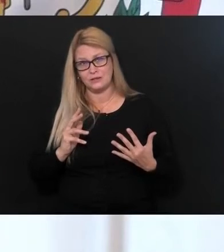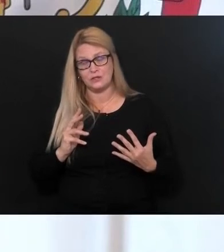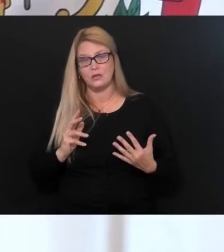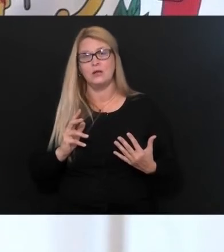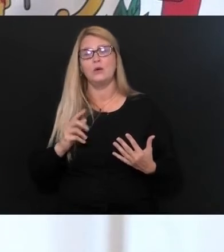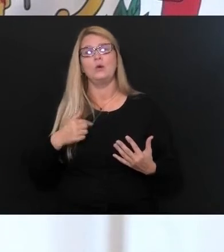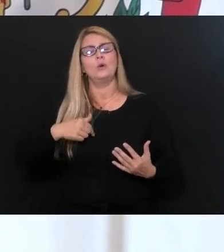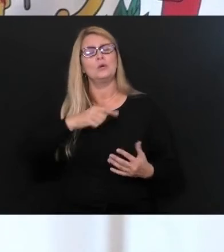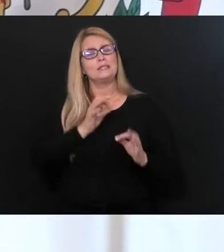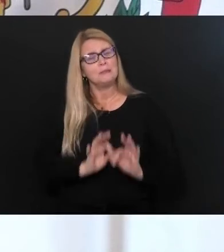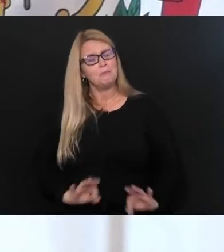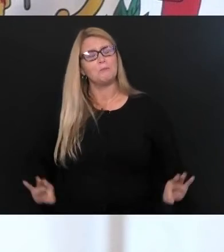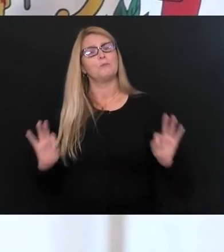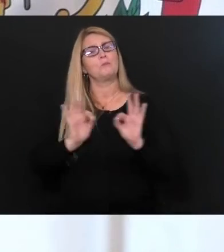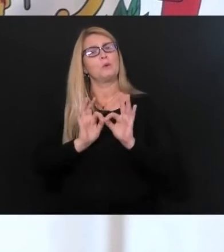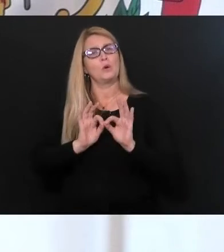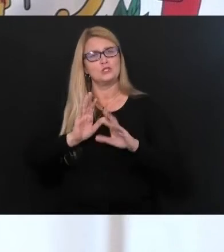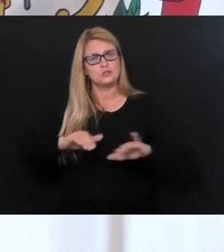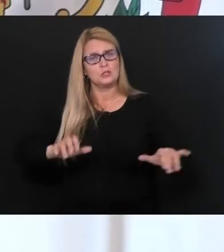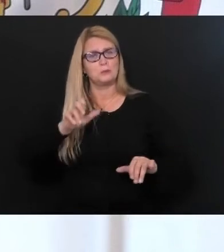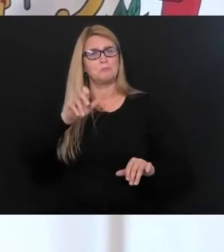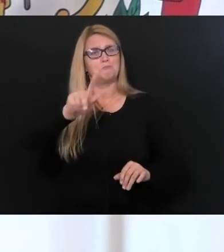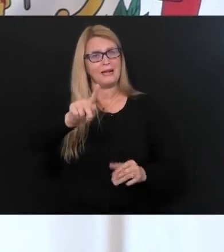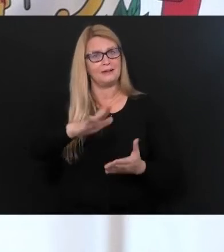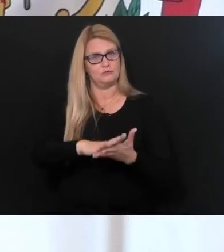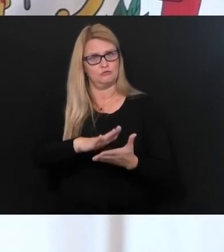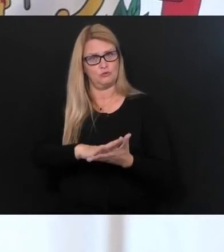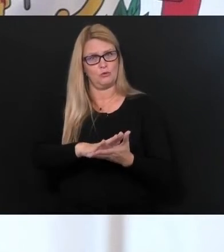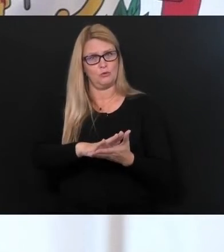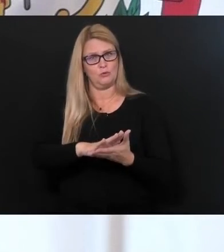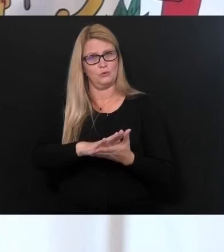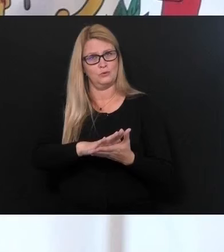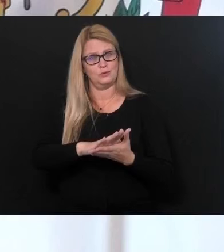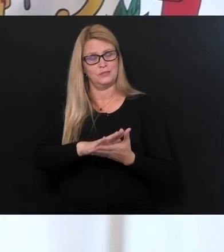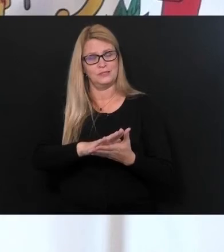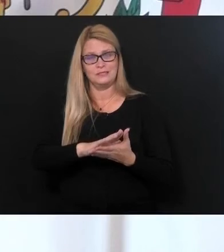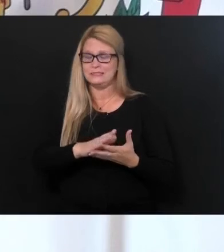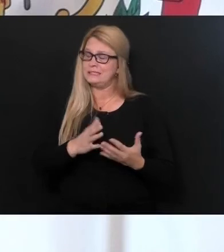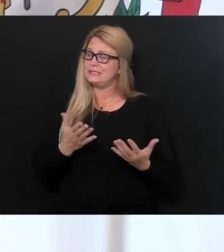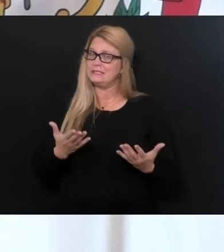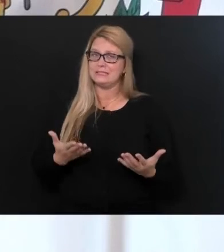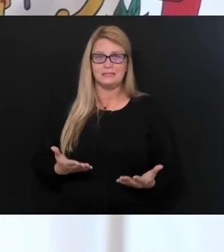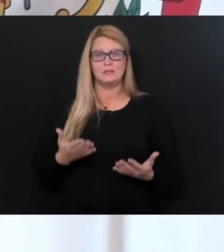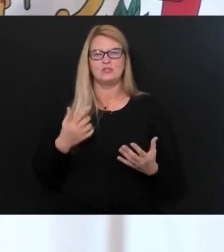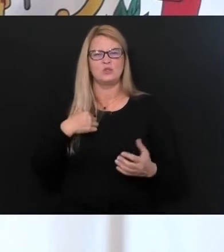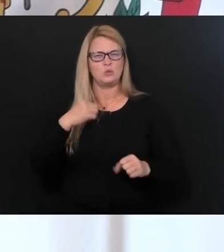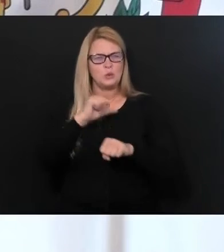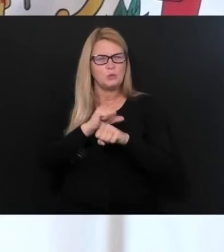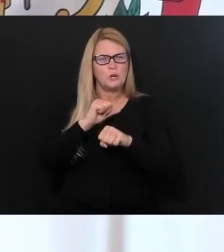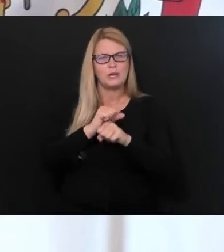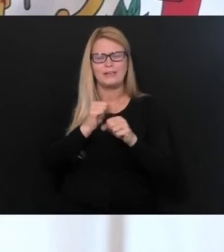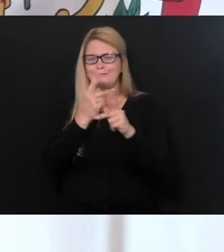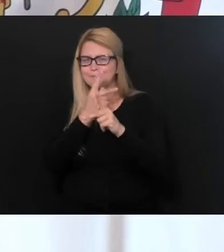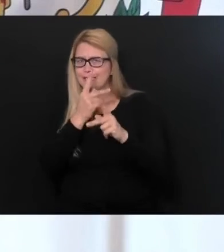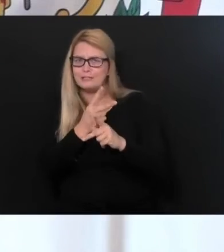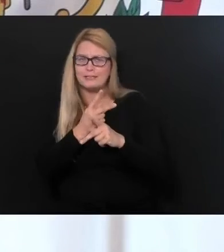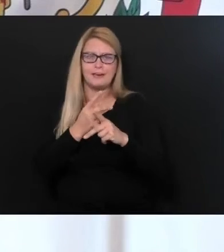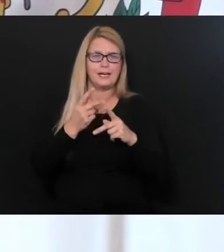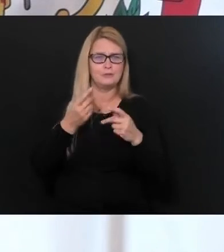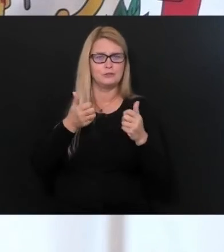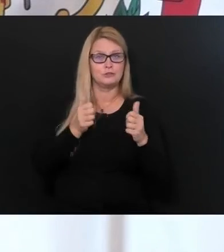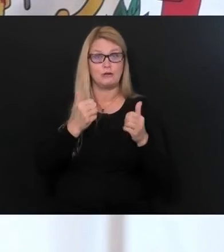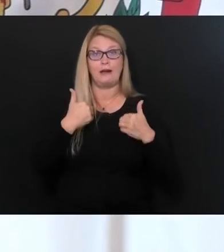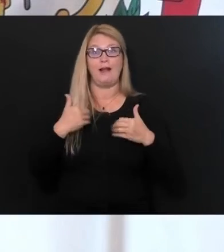our kids in school. We need them in school really bad. And so we're working it, and we'll just continue to work it.